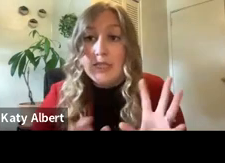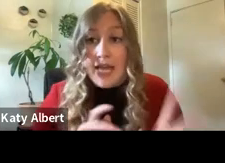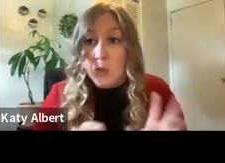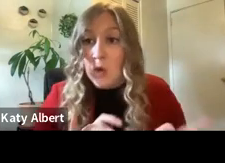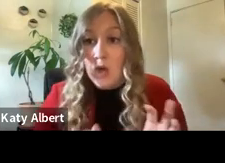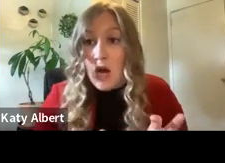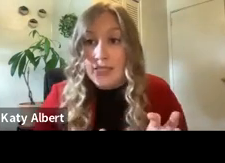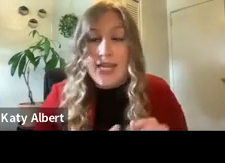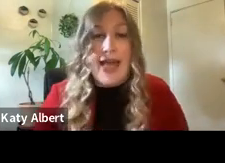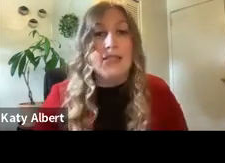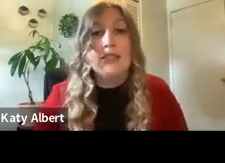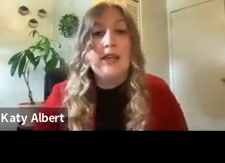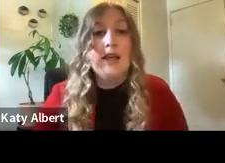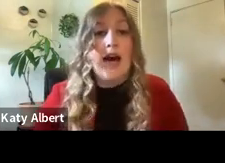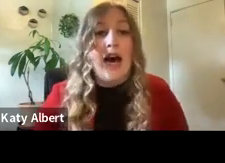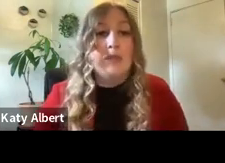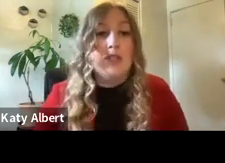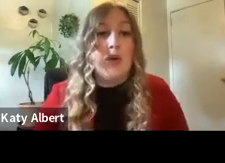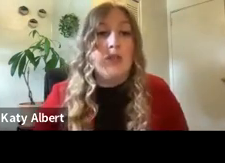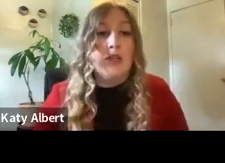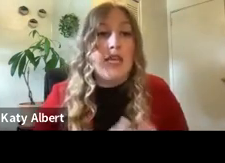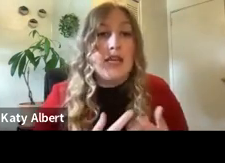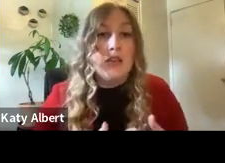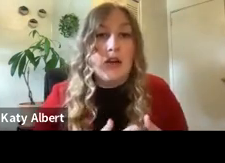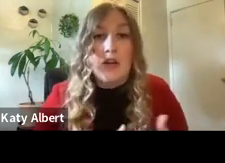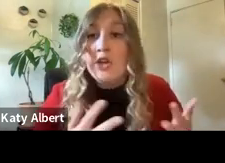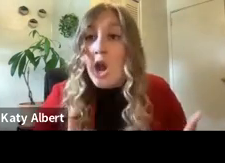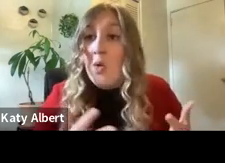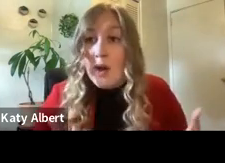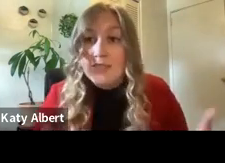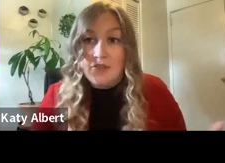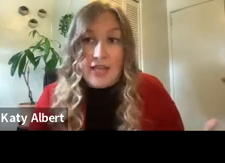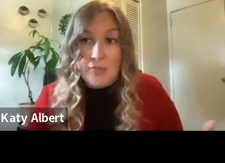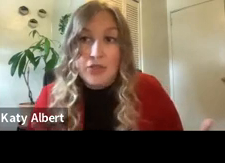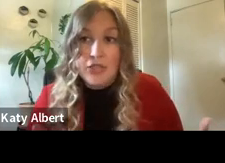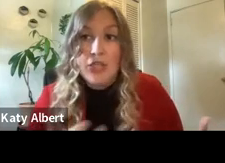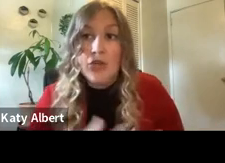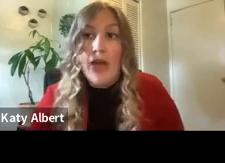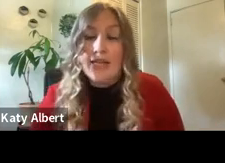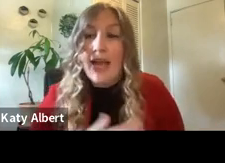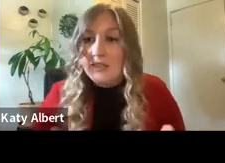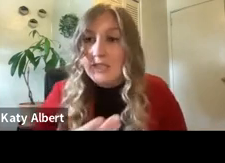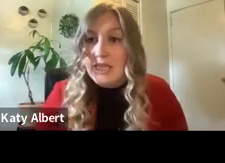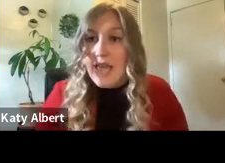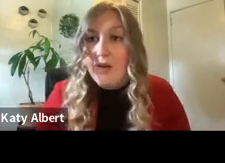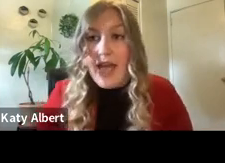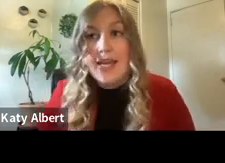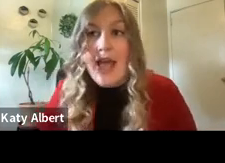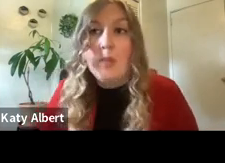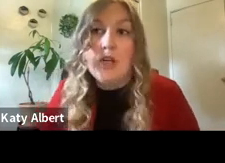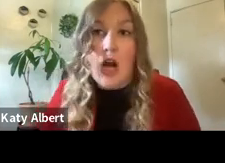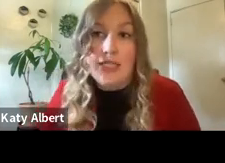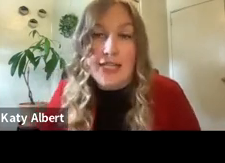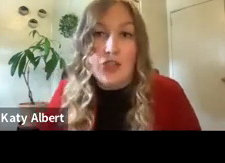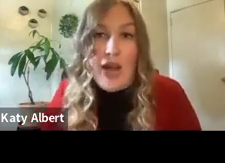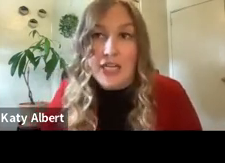to schedule content. So, take a look, know what's available to you and kind of see how that can